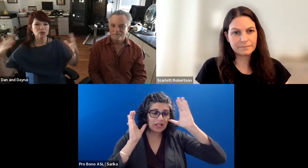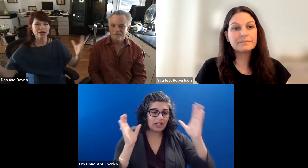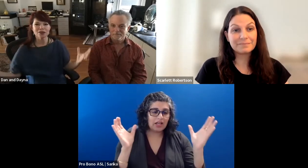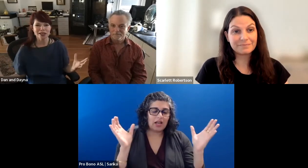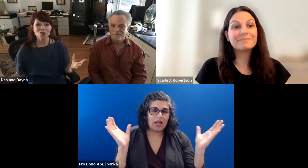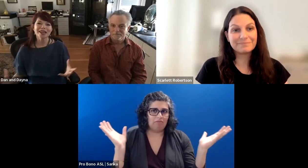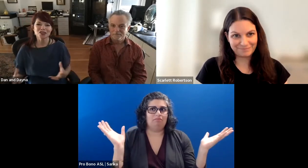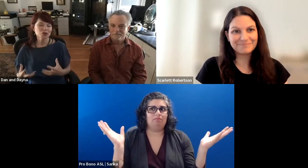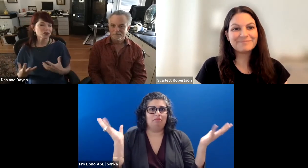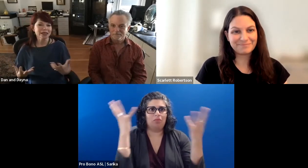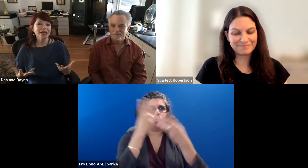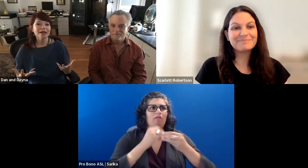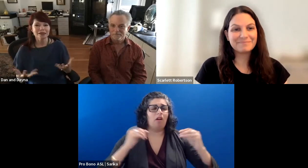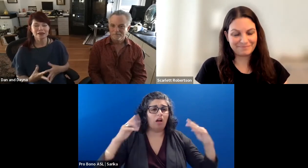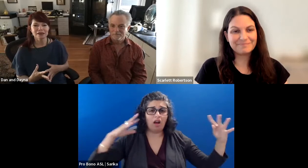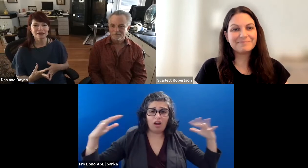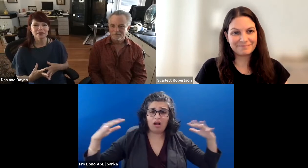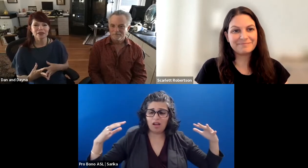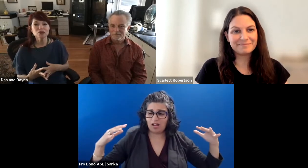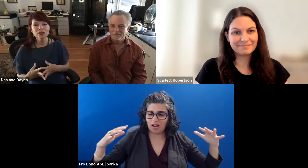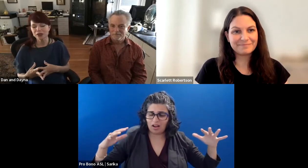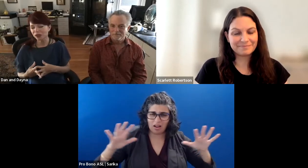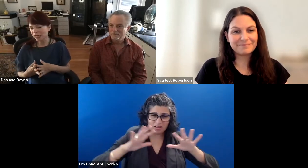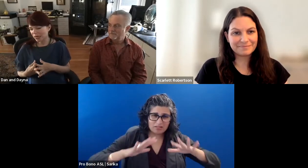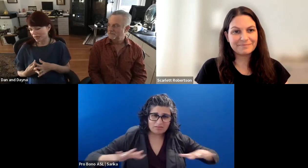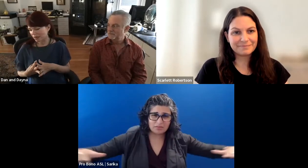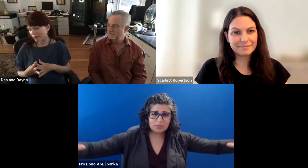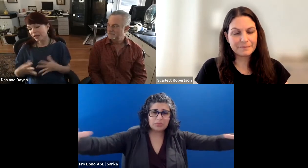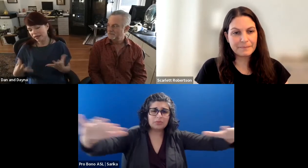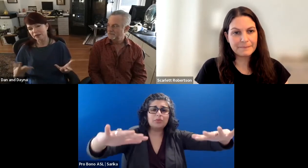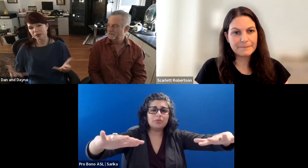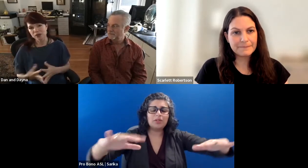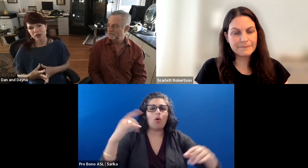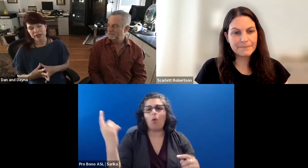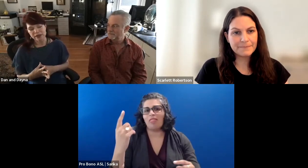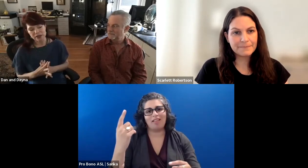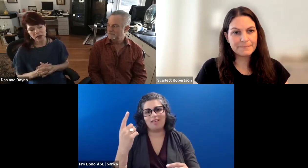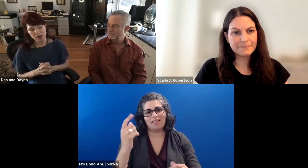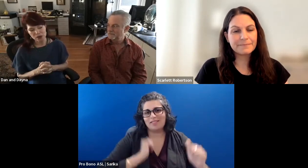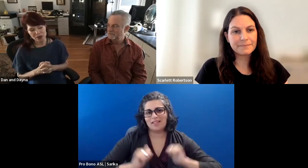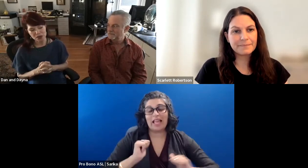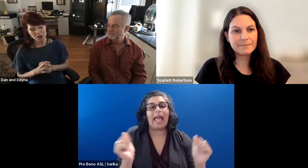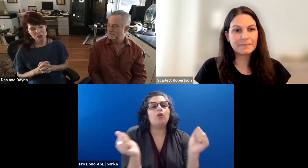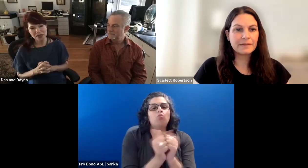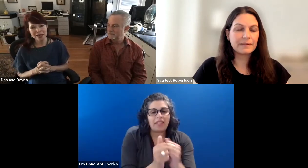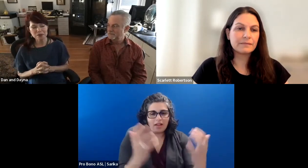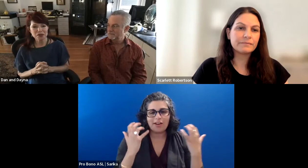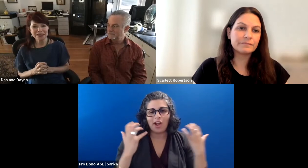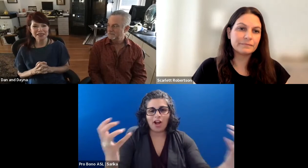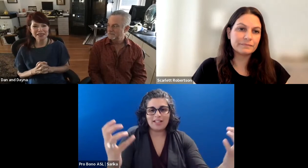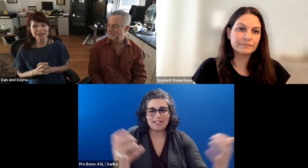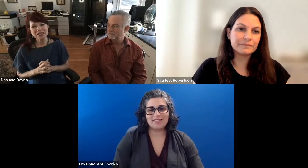unbelievable surround sound way that you only get in a movie theater, and again, being with an audience. So we